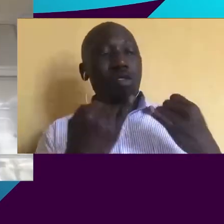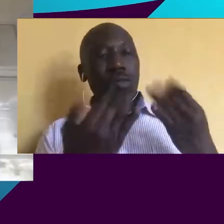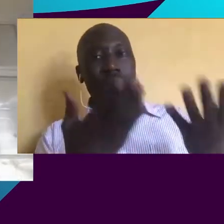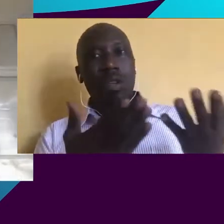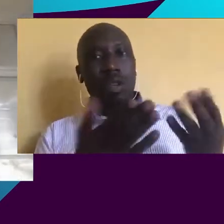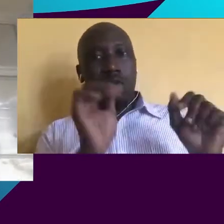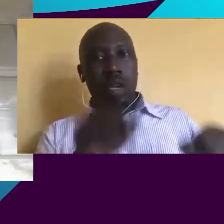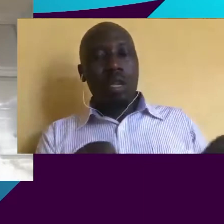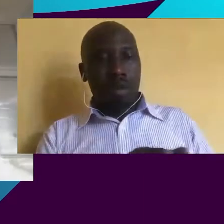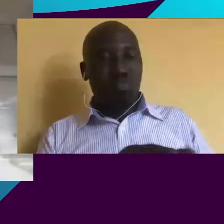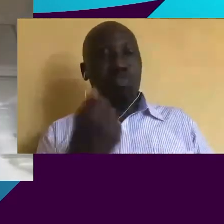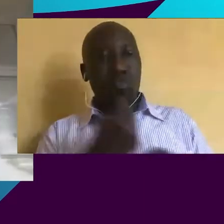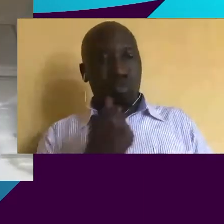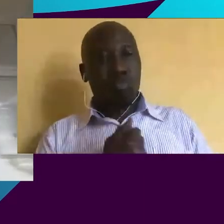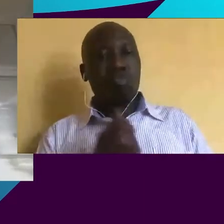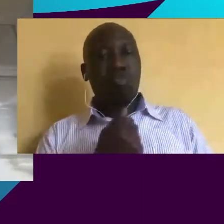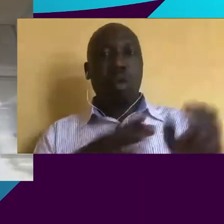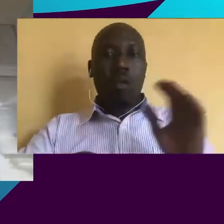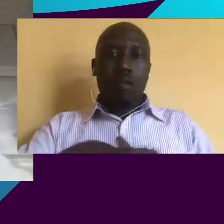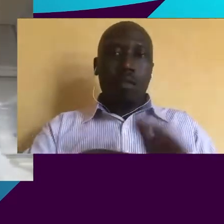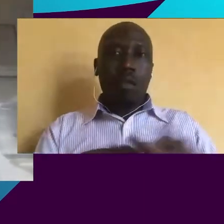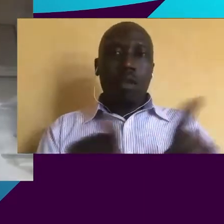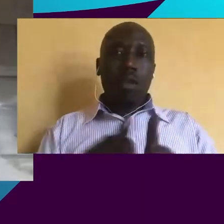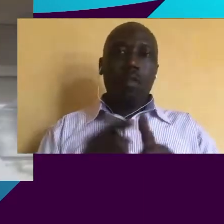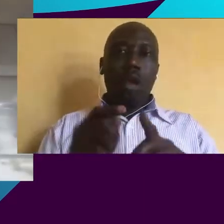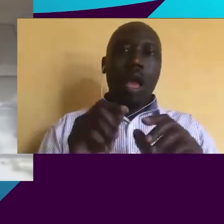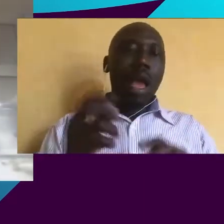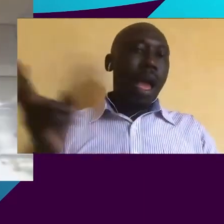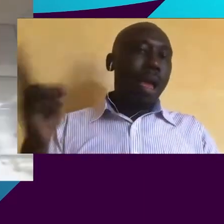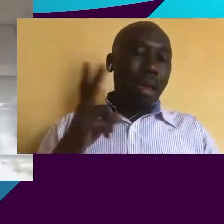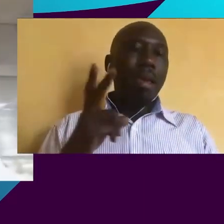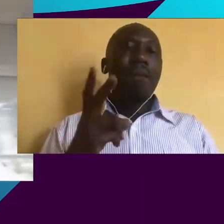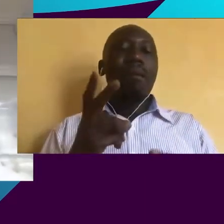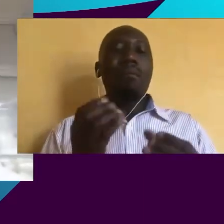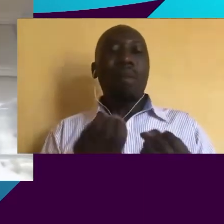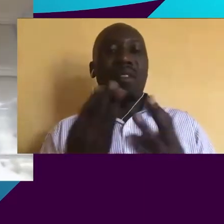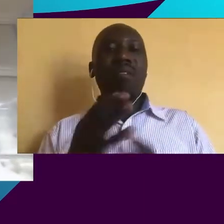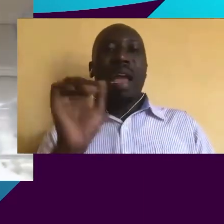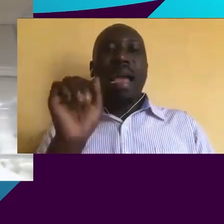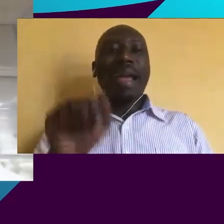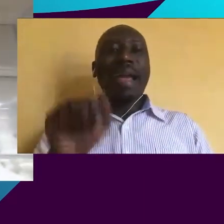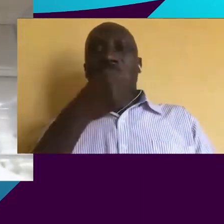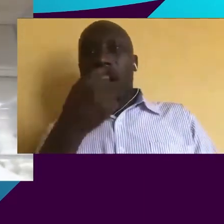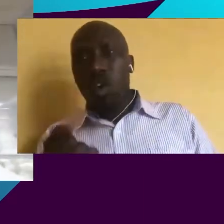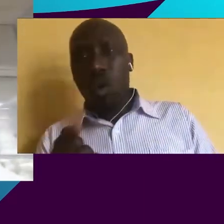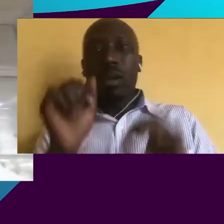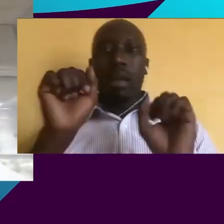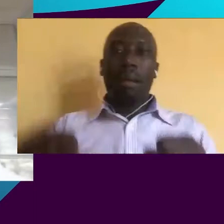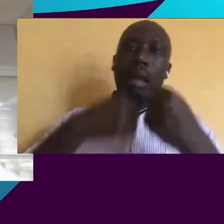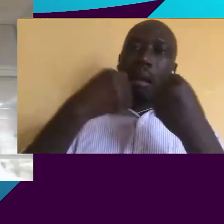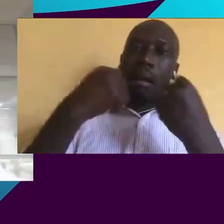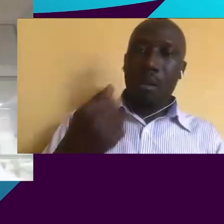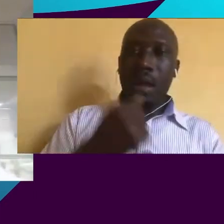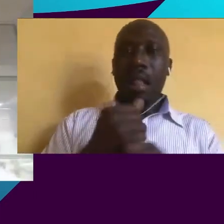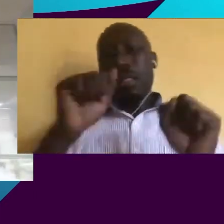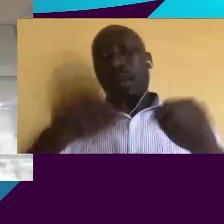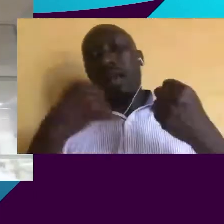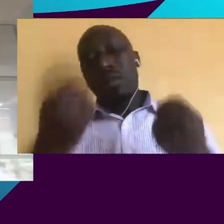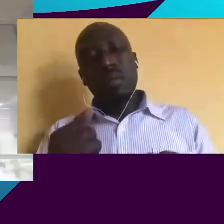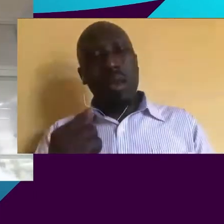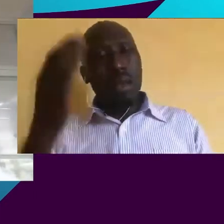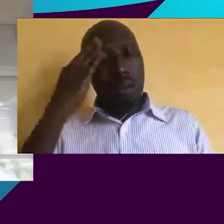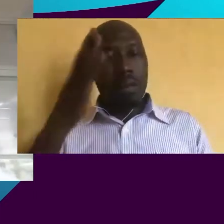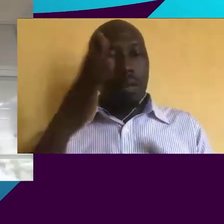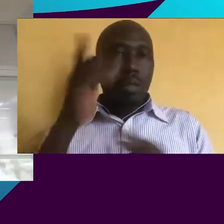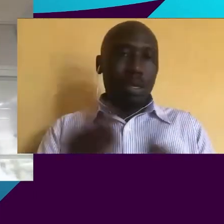this. I hear a lot of cannot, girls cannot. And you know, such a mindset is very, very difficult, and we